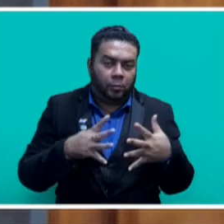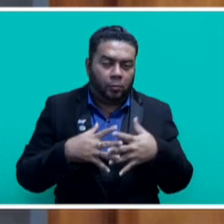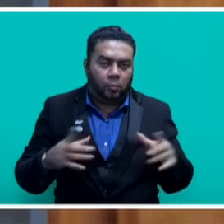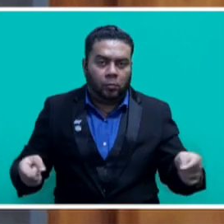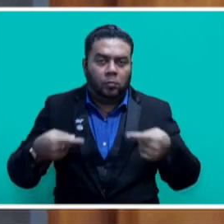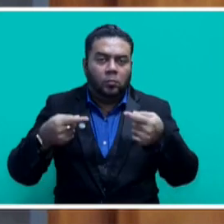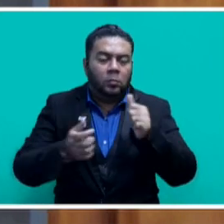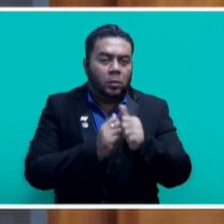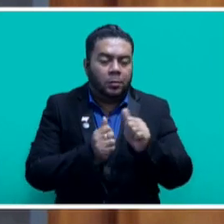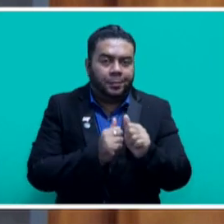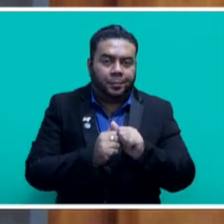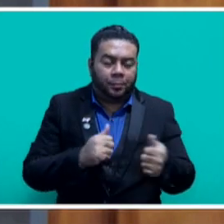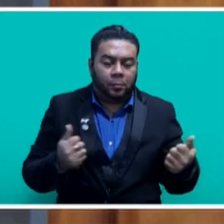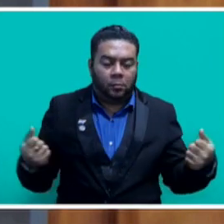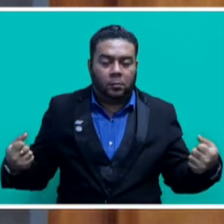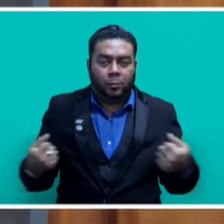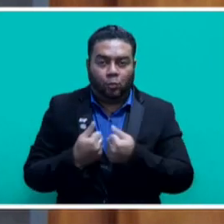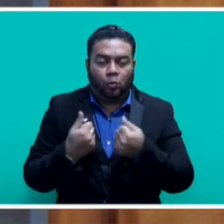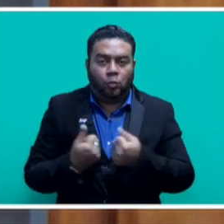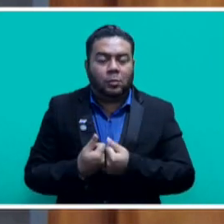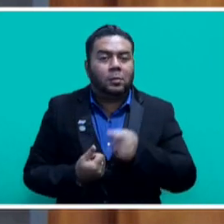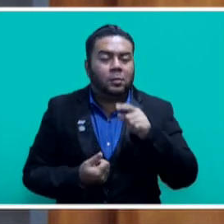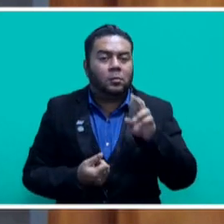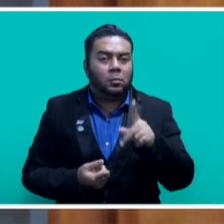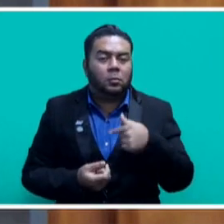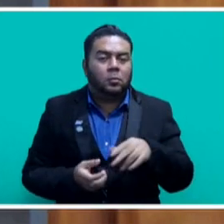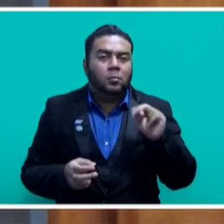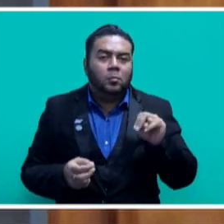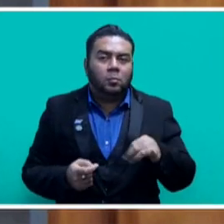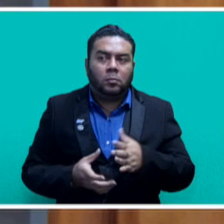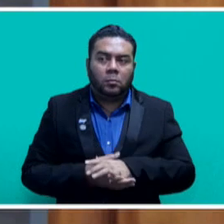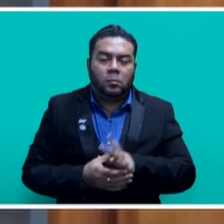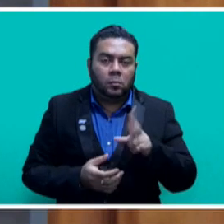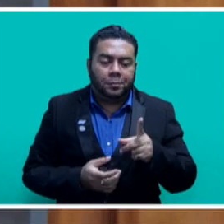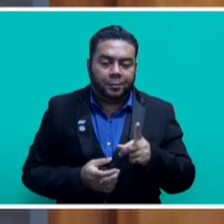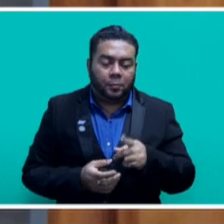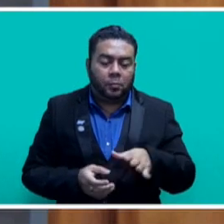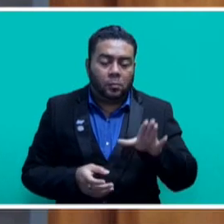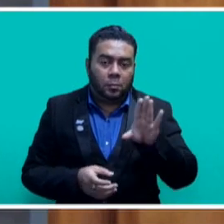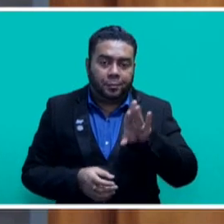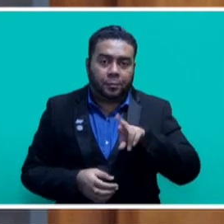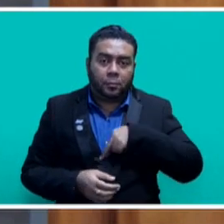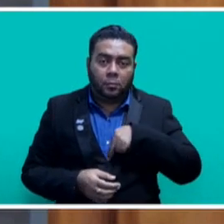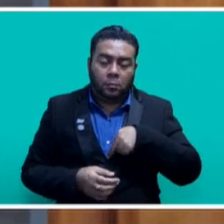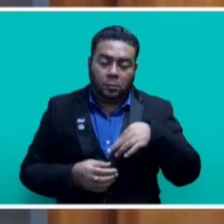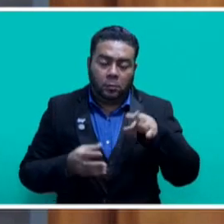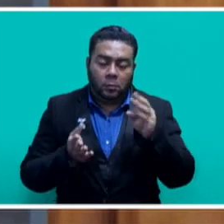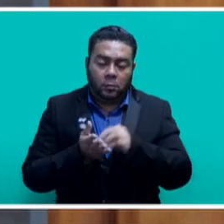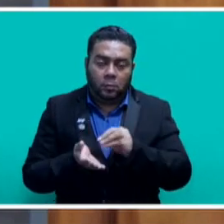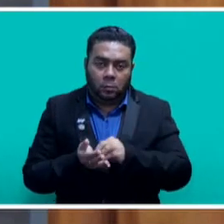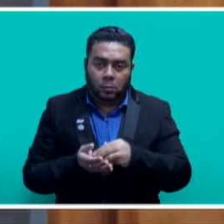competition. Therefore, the need for chaplain in school is immense, as they will